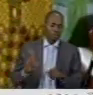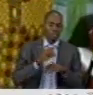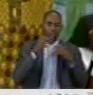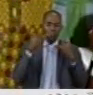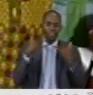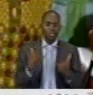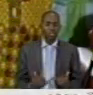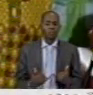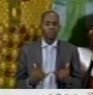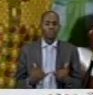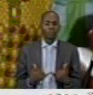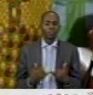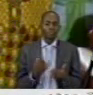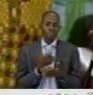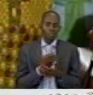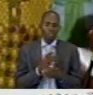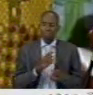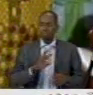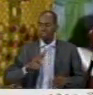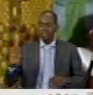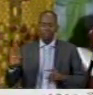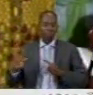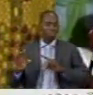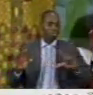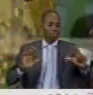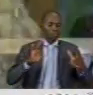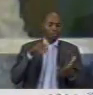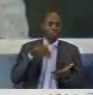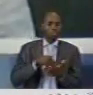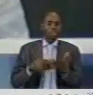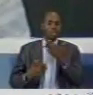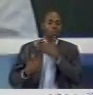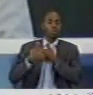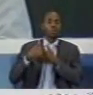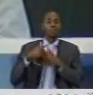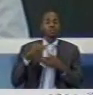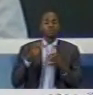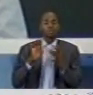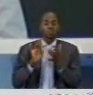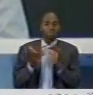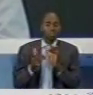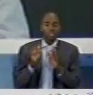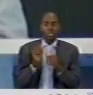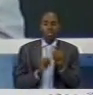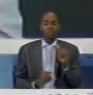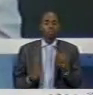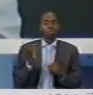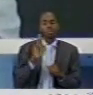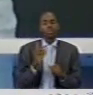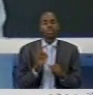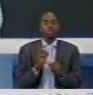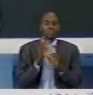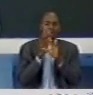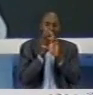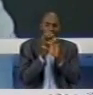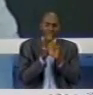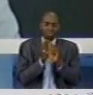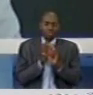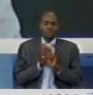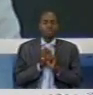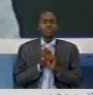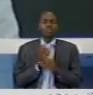now right let's Center at the back online everywhere receive